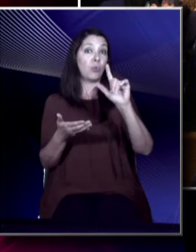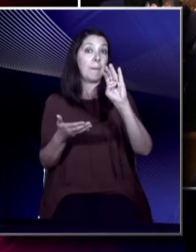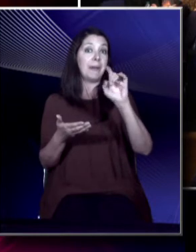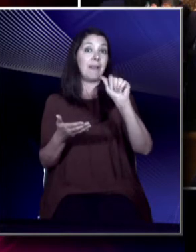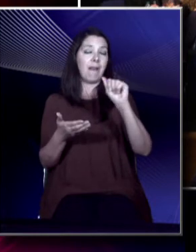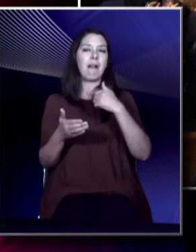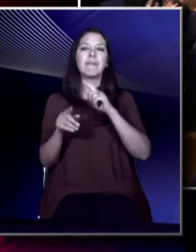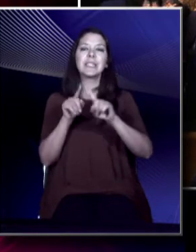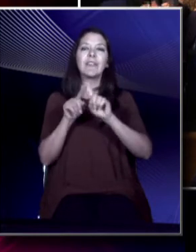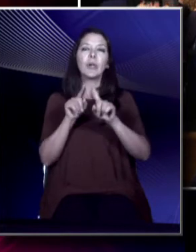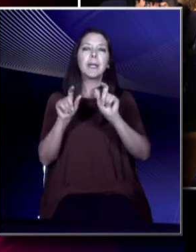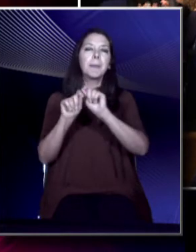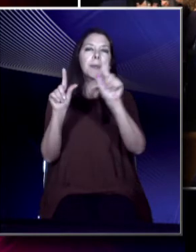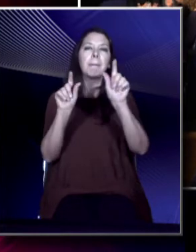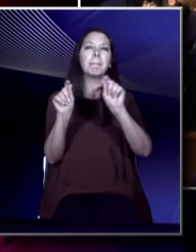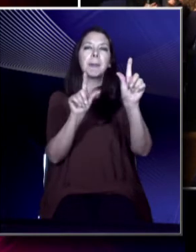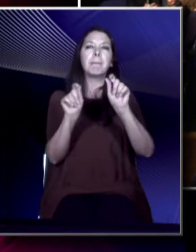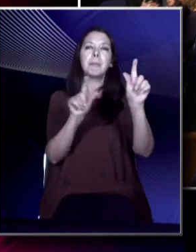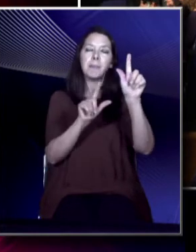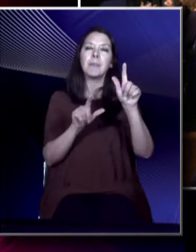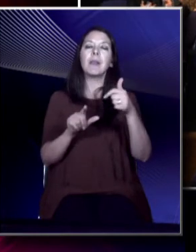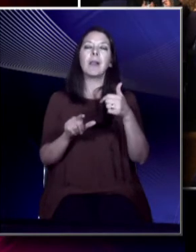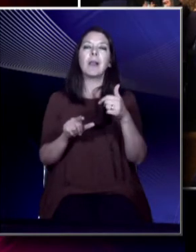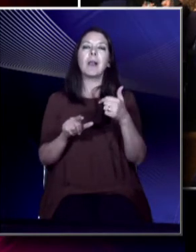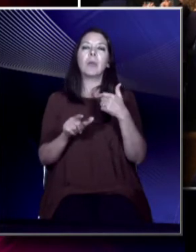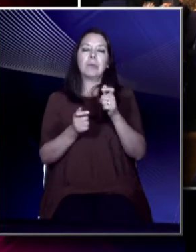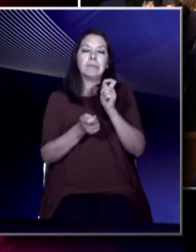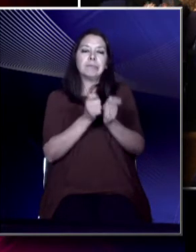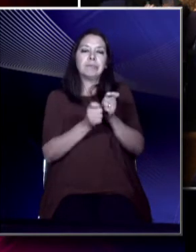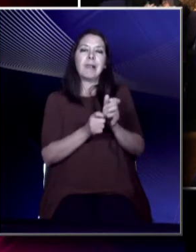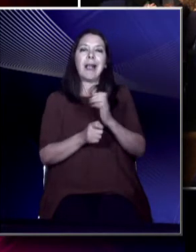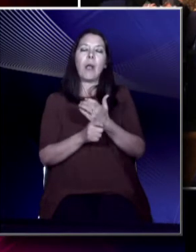pages, as well as we're updating all of our official Department of